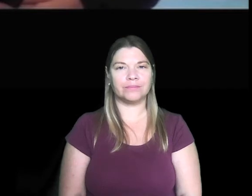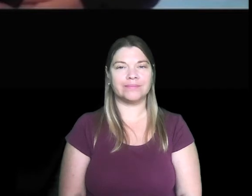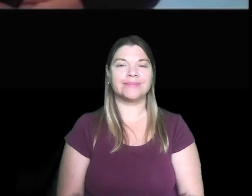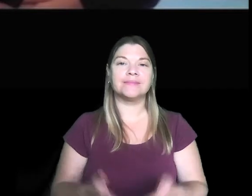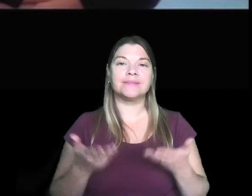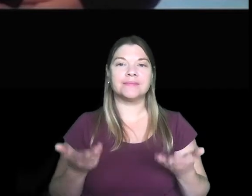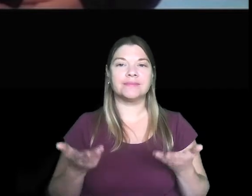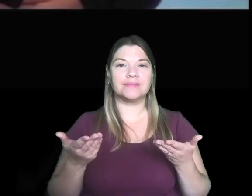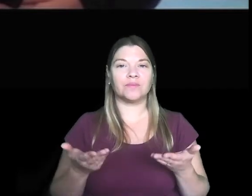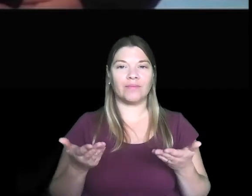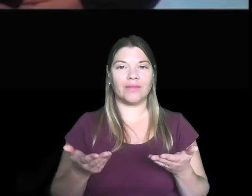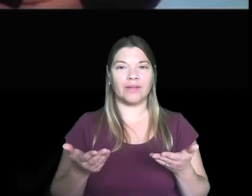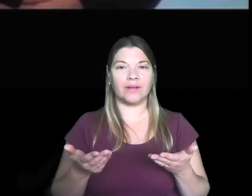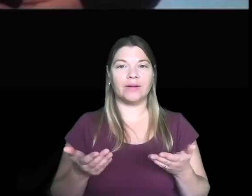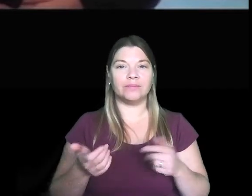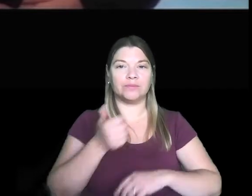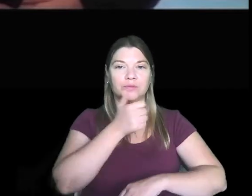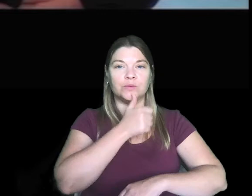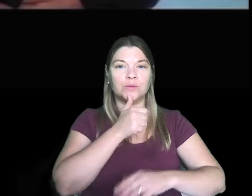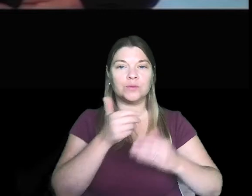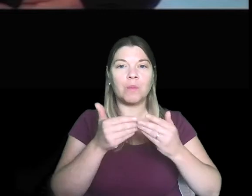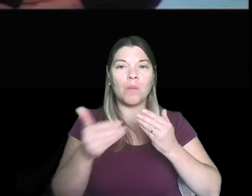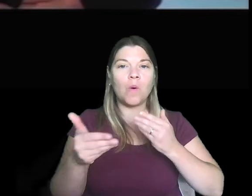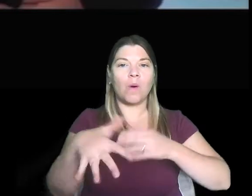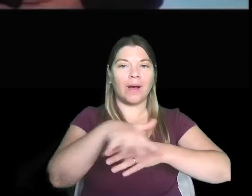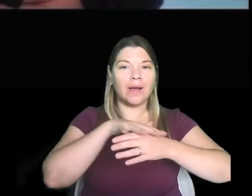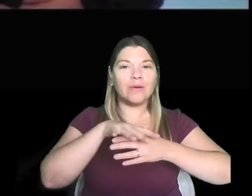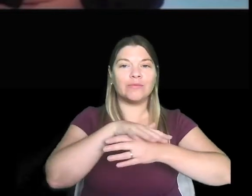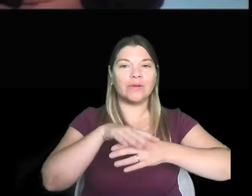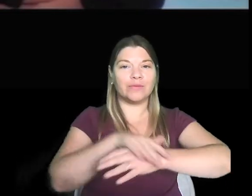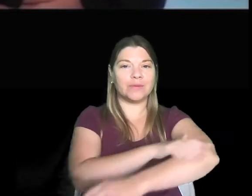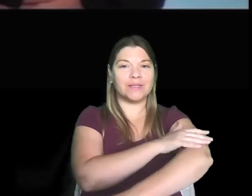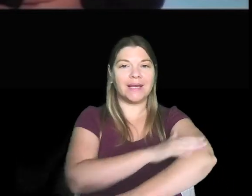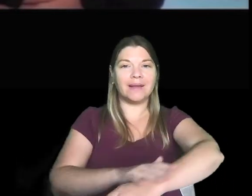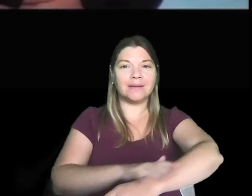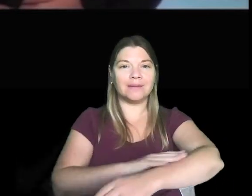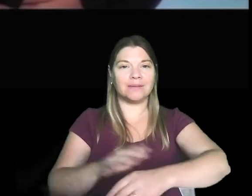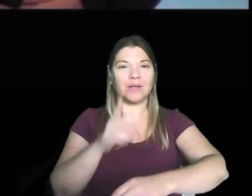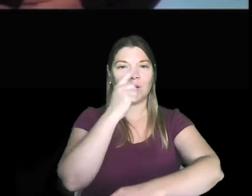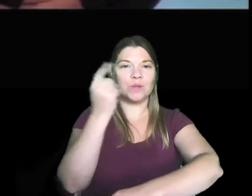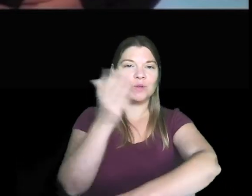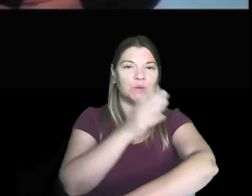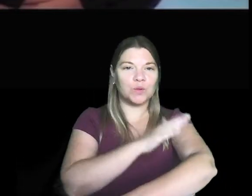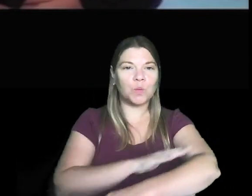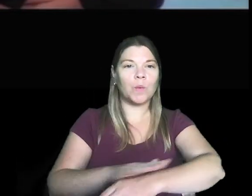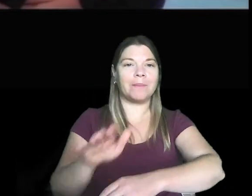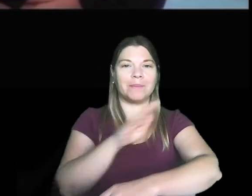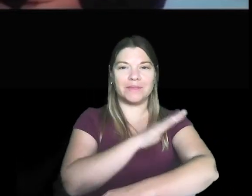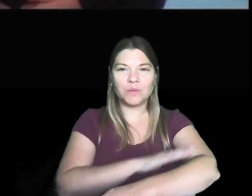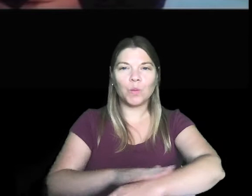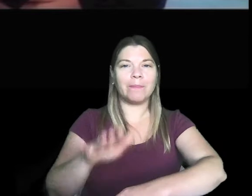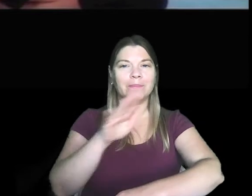Now, using a wider skin surface, we will make sweeping actions, making contact with the